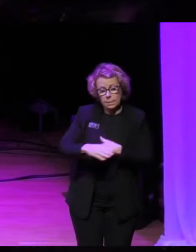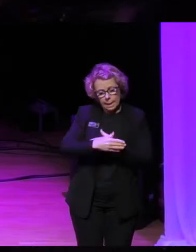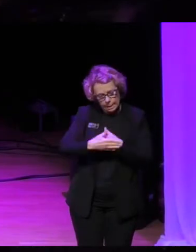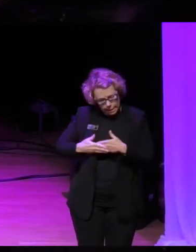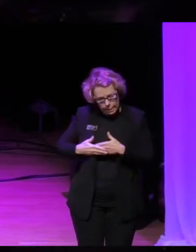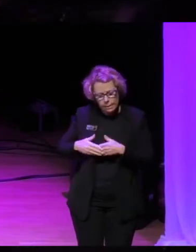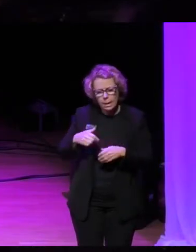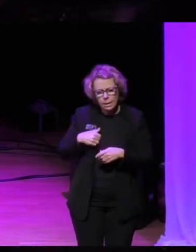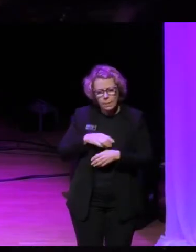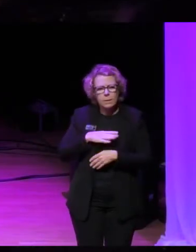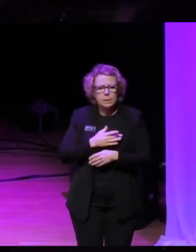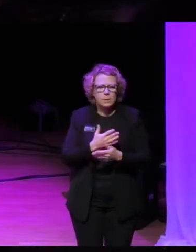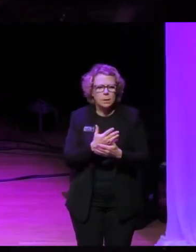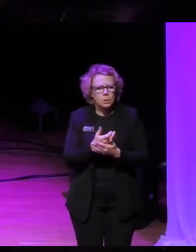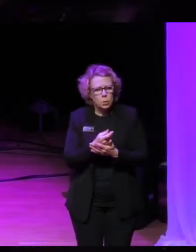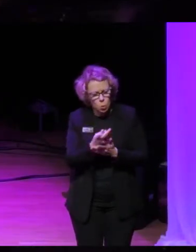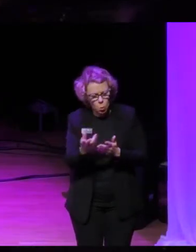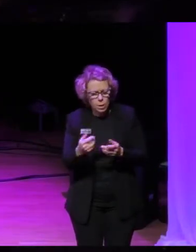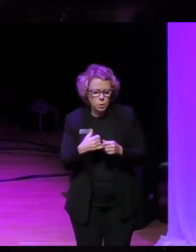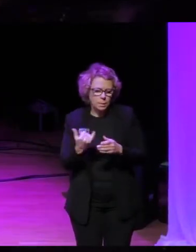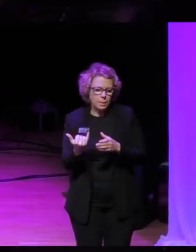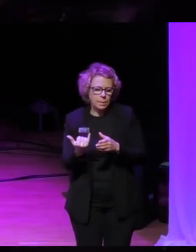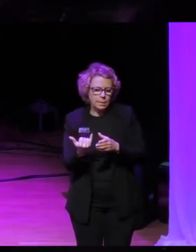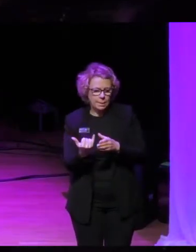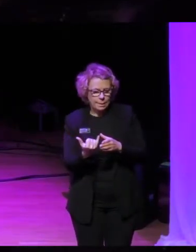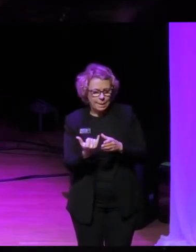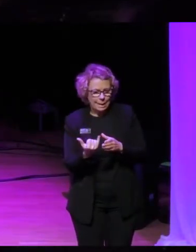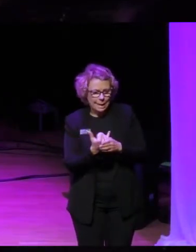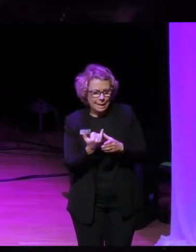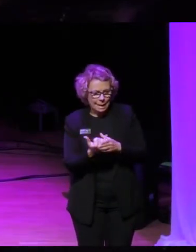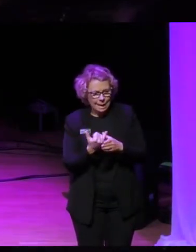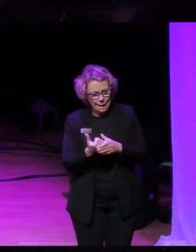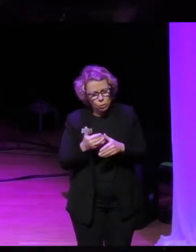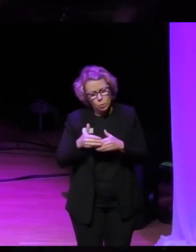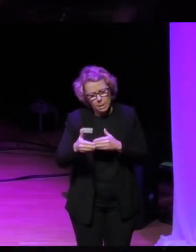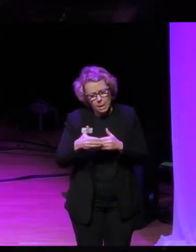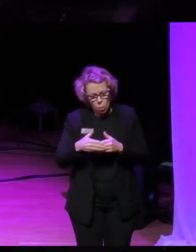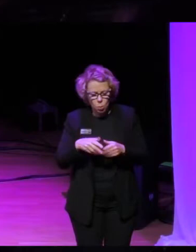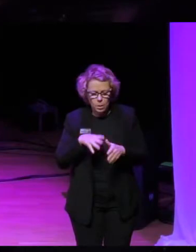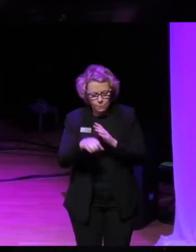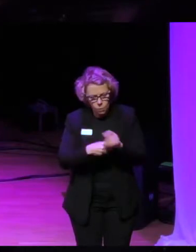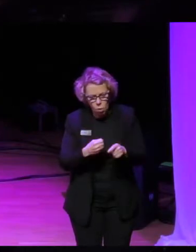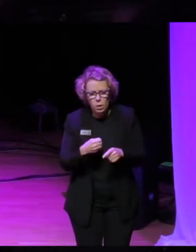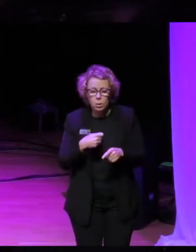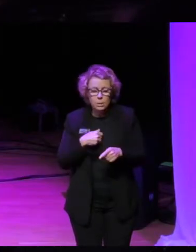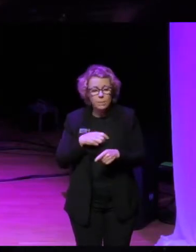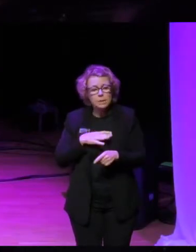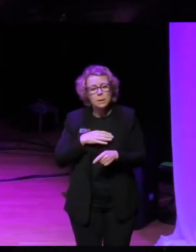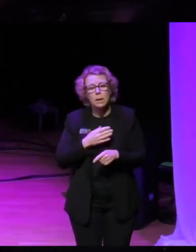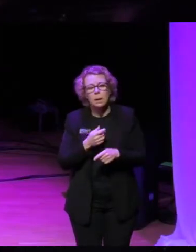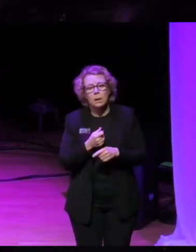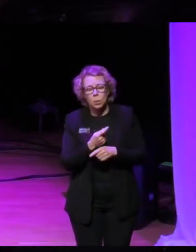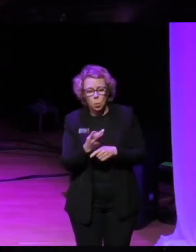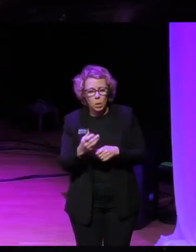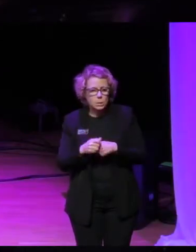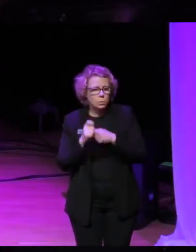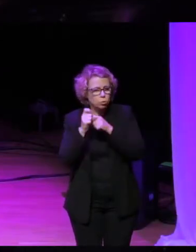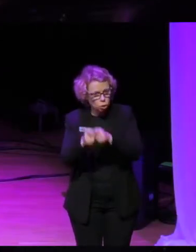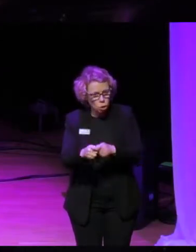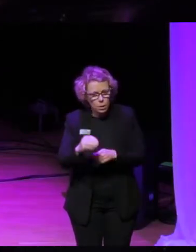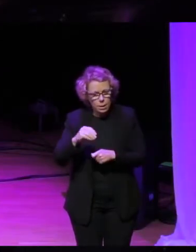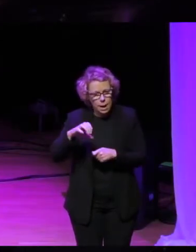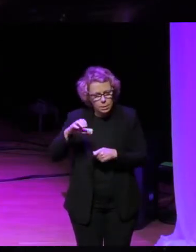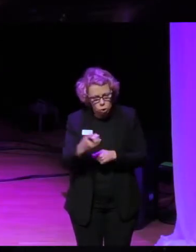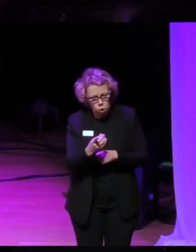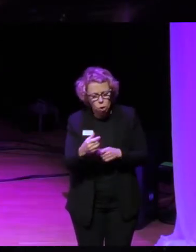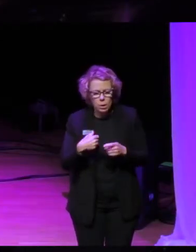of crime, domestic violence. Their information is held by the government. People applying for asylum, whose information, if it's not protected and